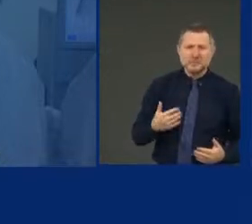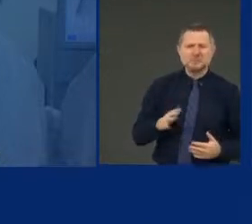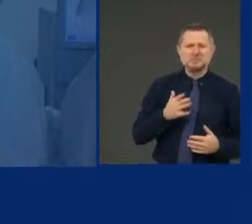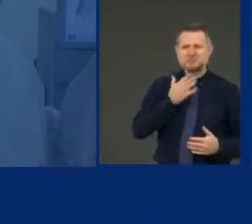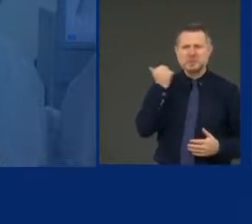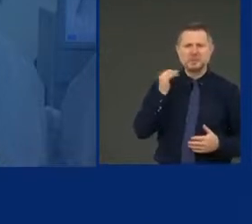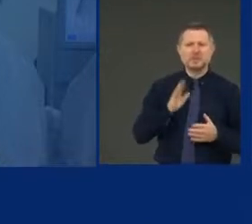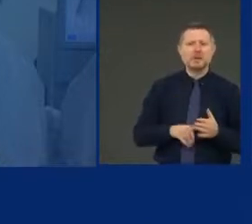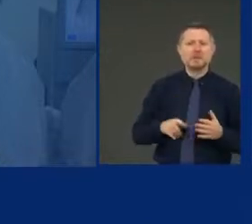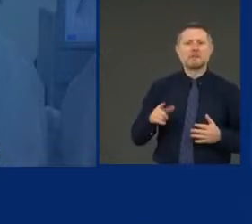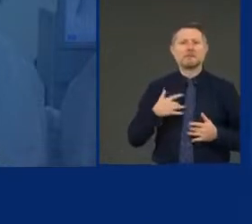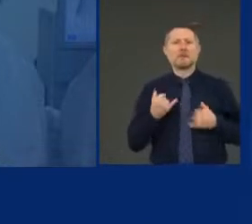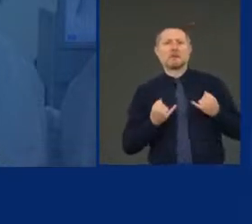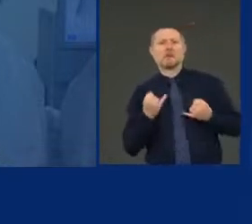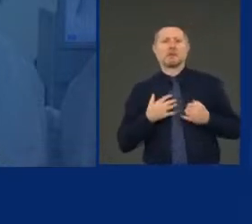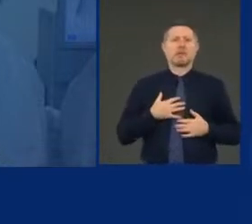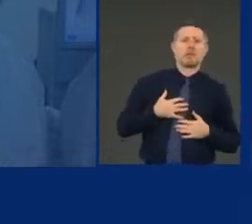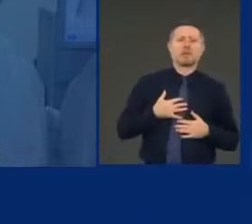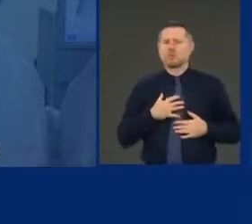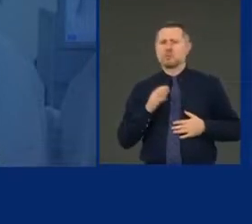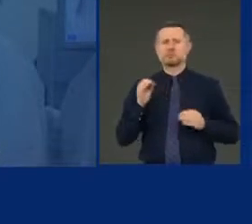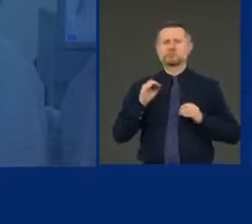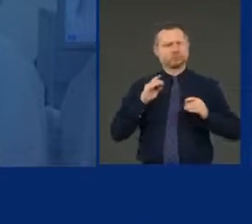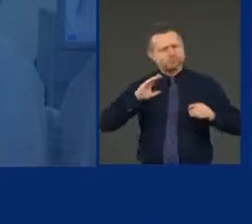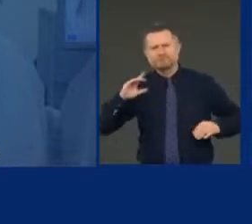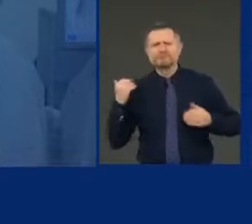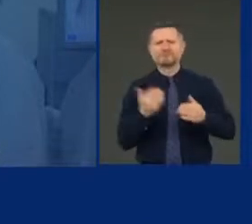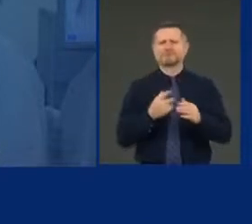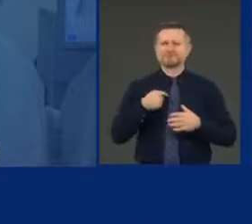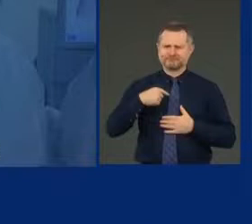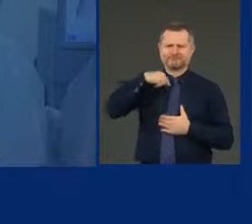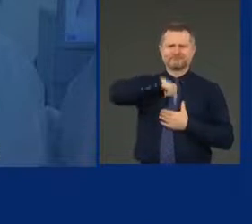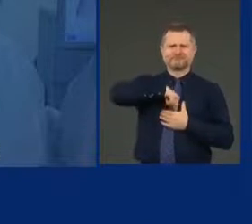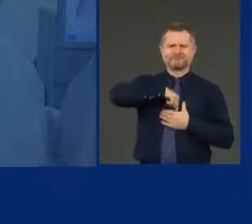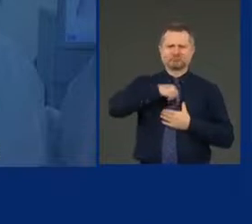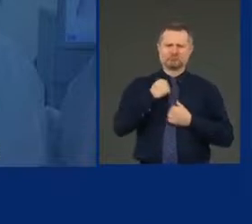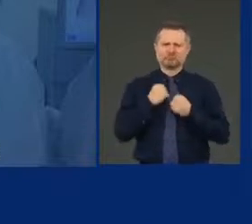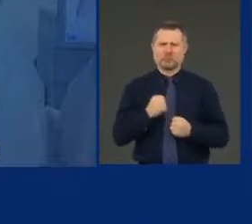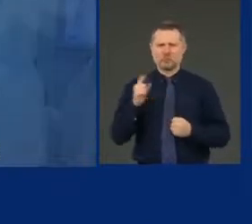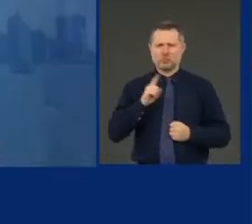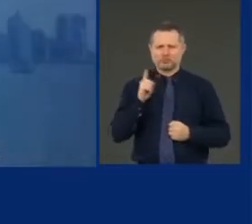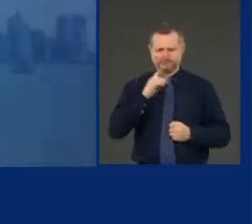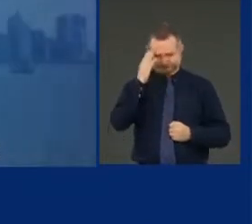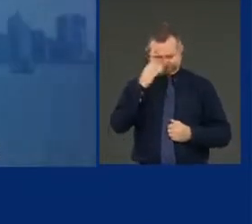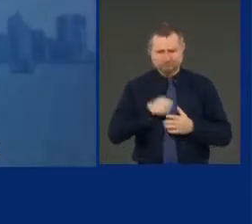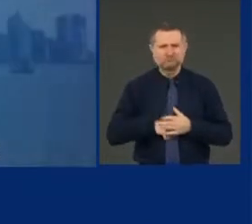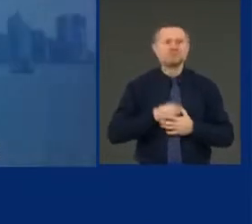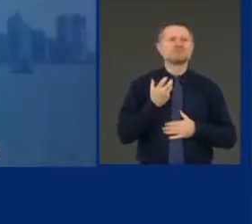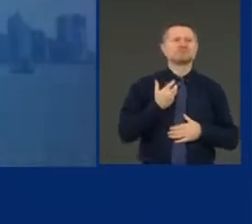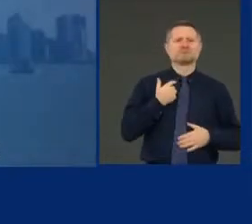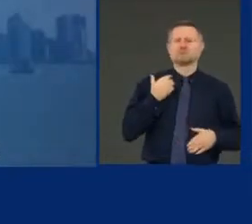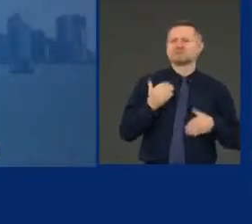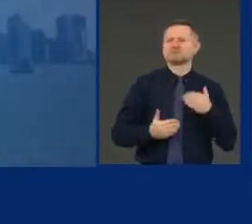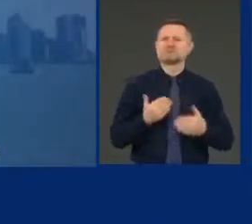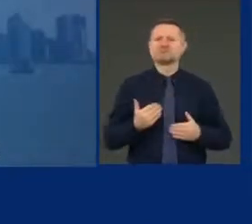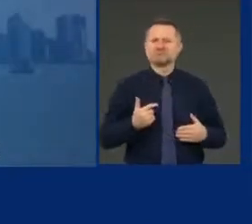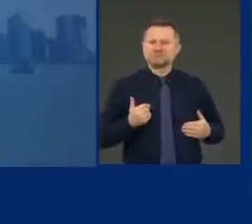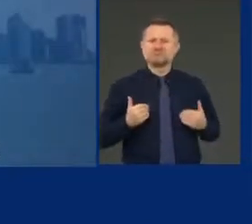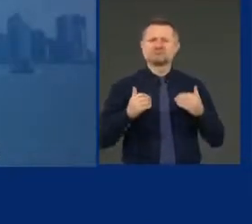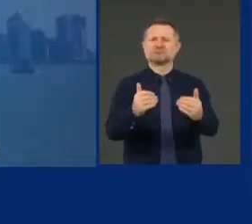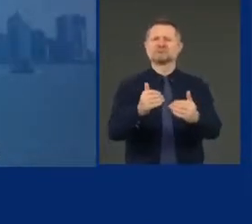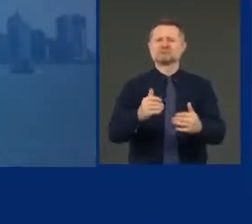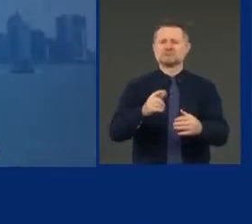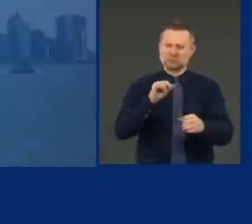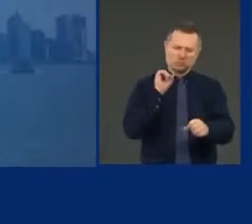yourself. Get in touch with your strength and hear that strength. And they did it. And